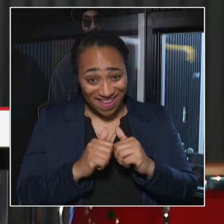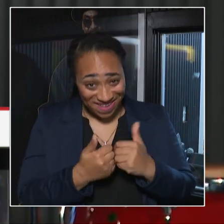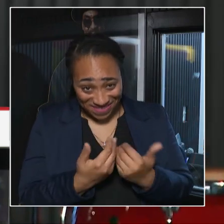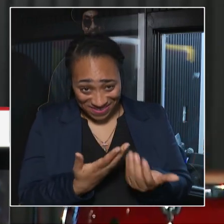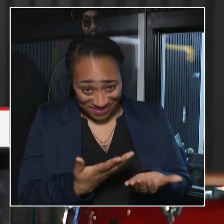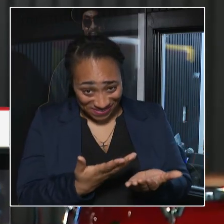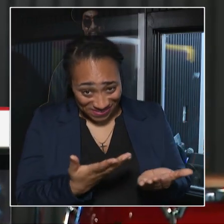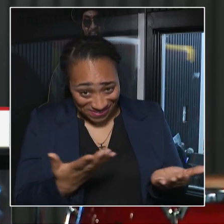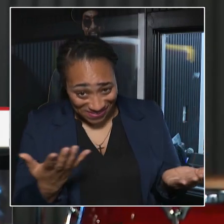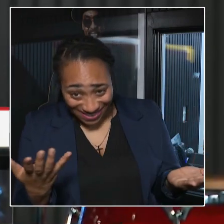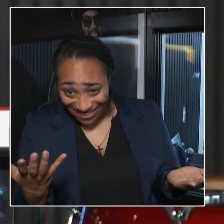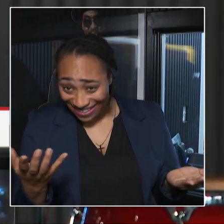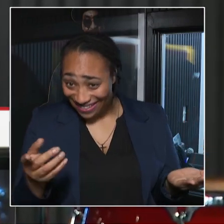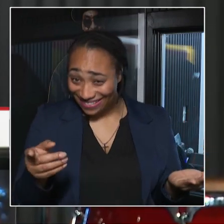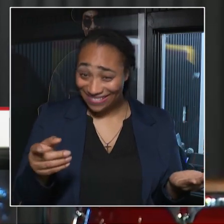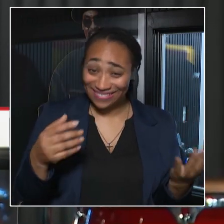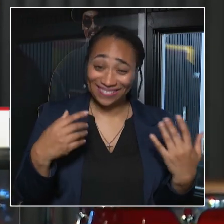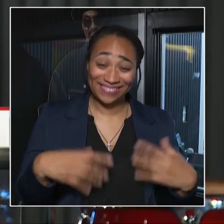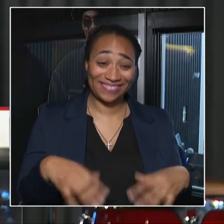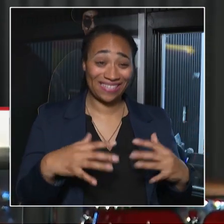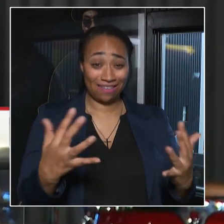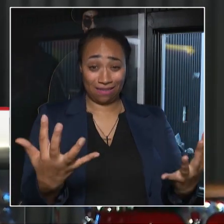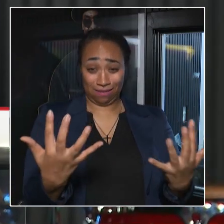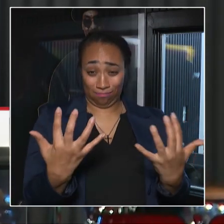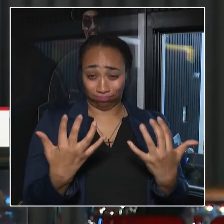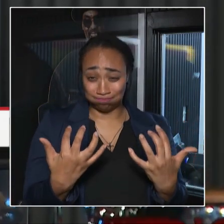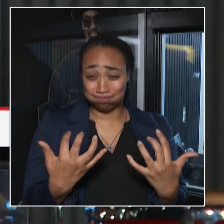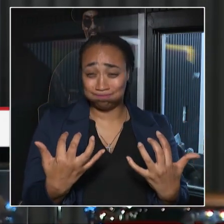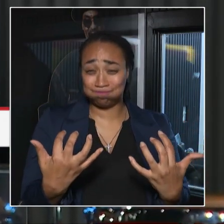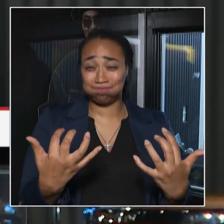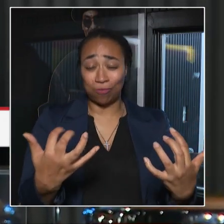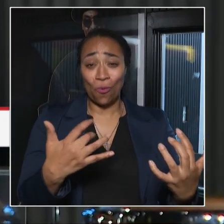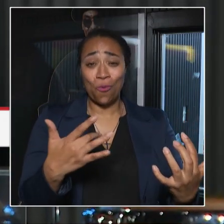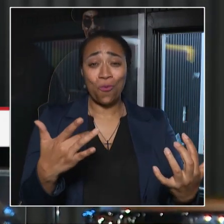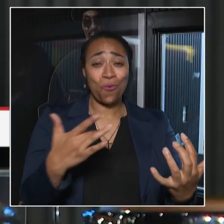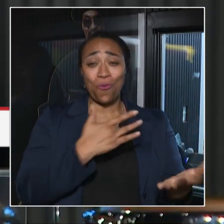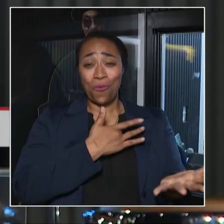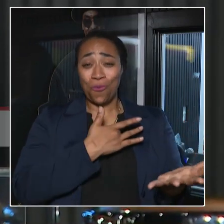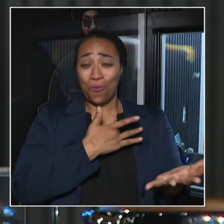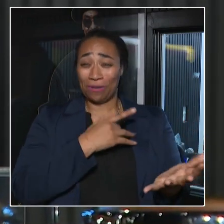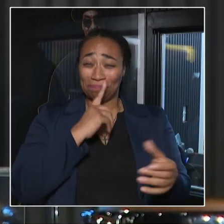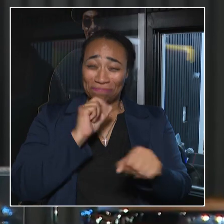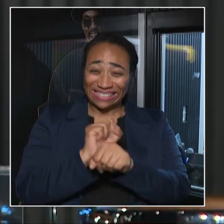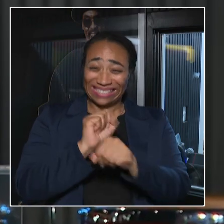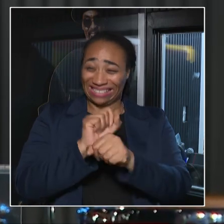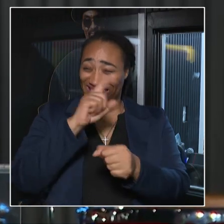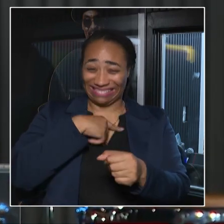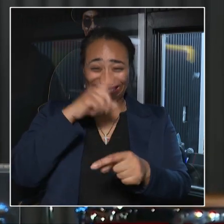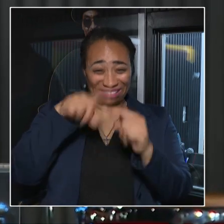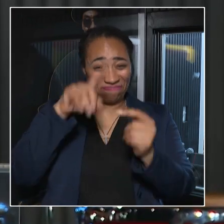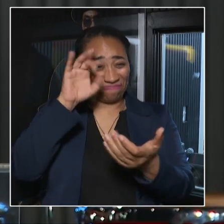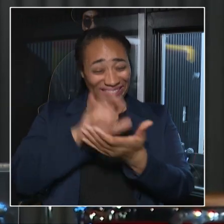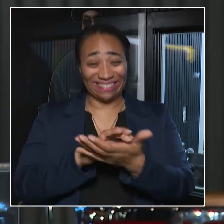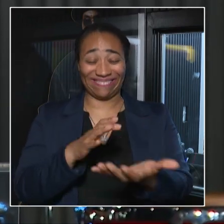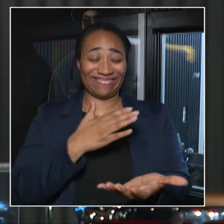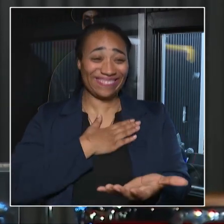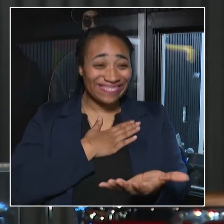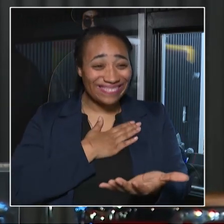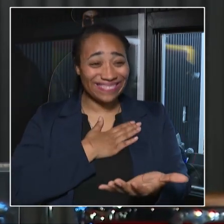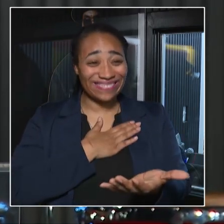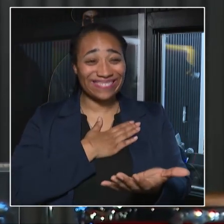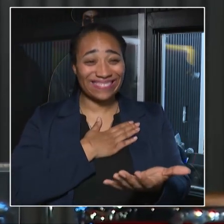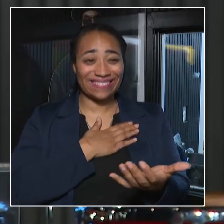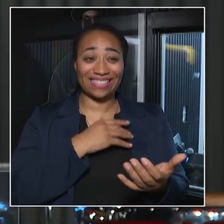Man, I can't believe we're here. I am so excited about this moment. Yes, I am an